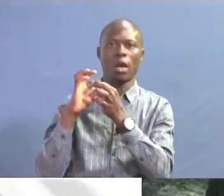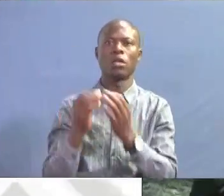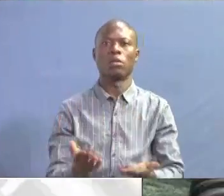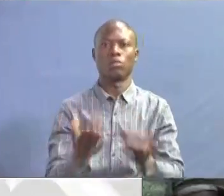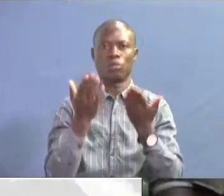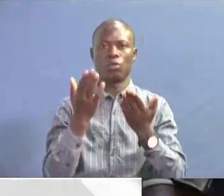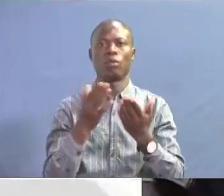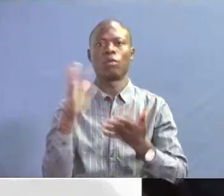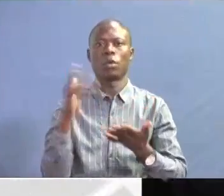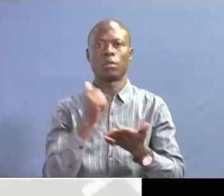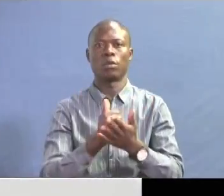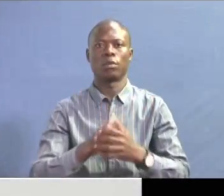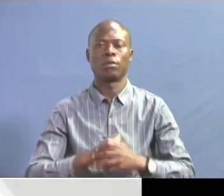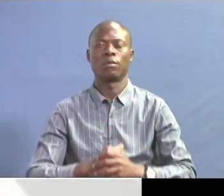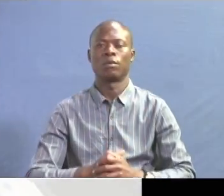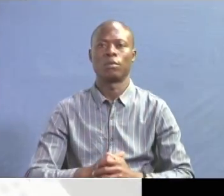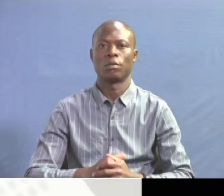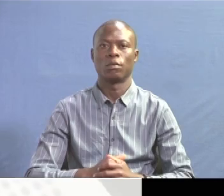employment.